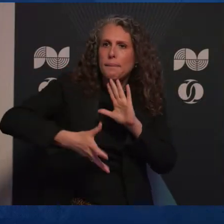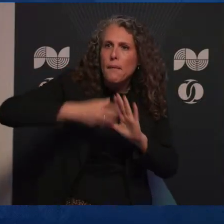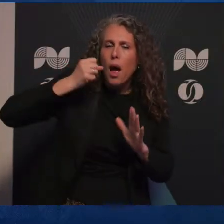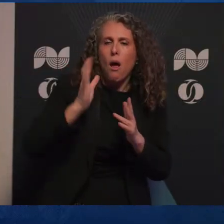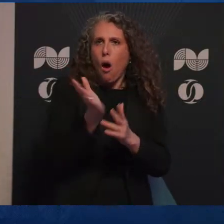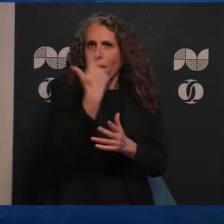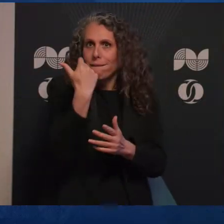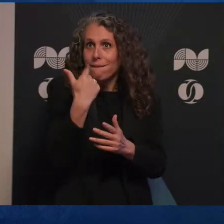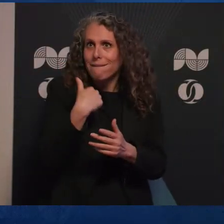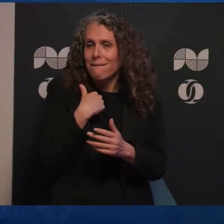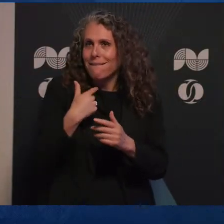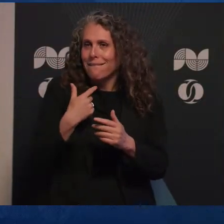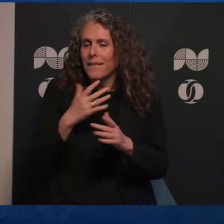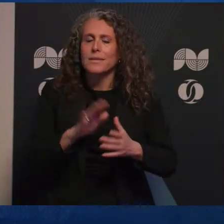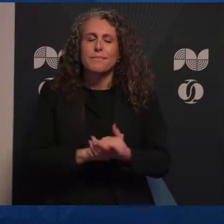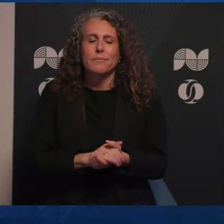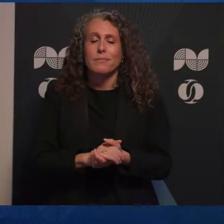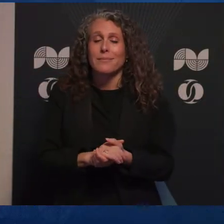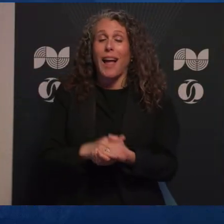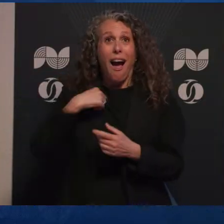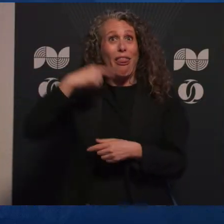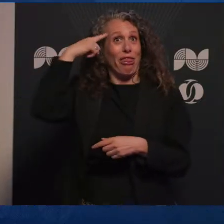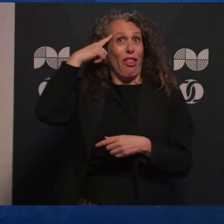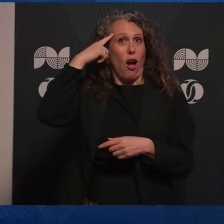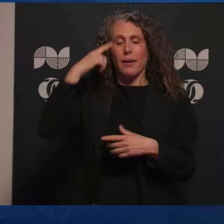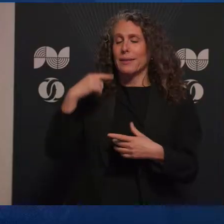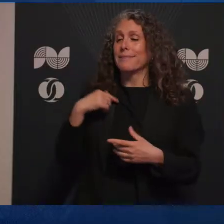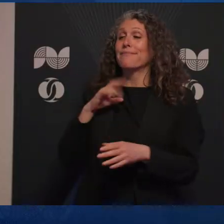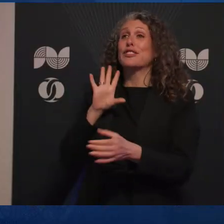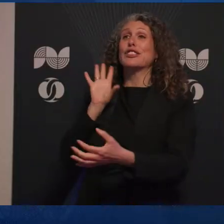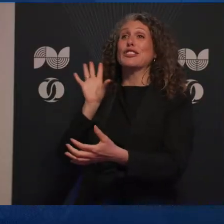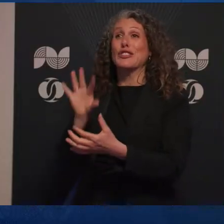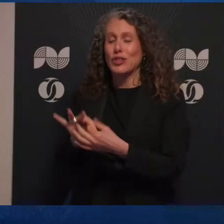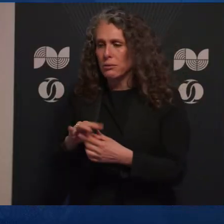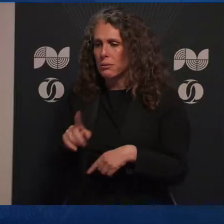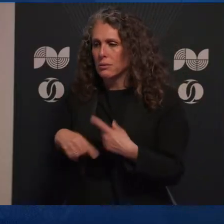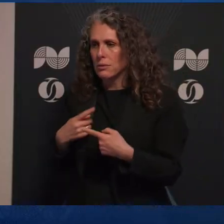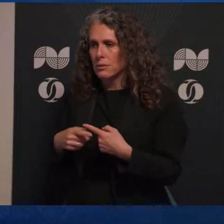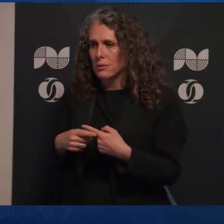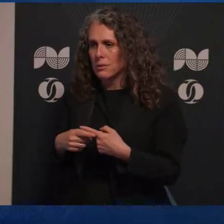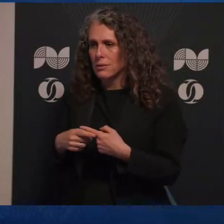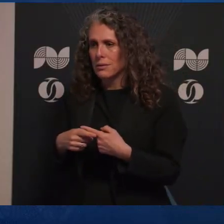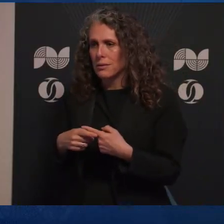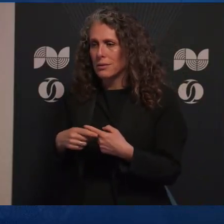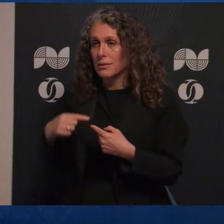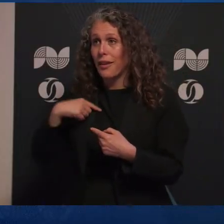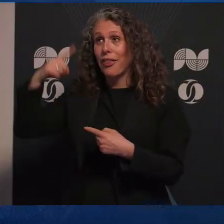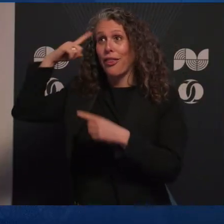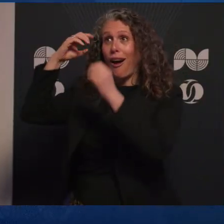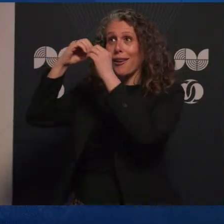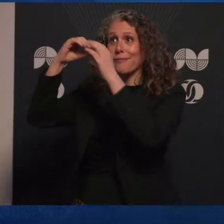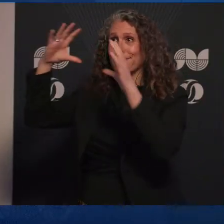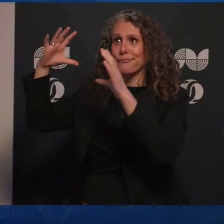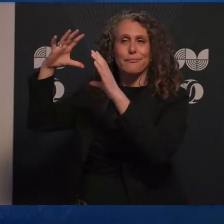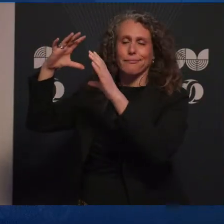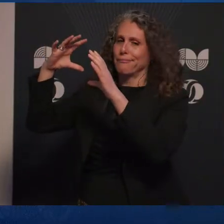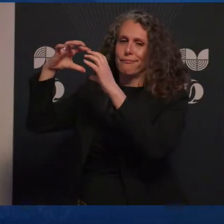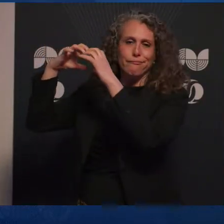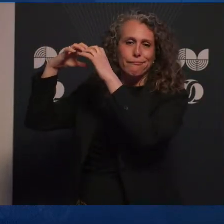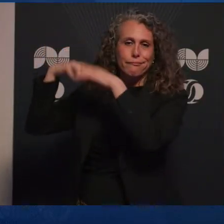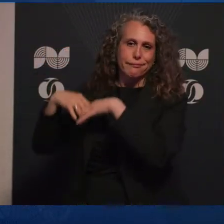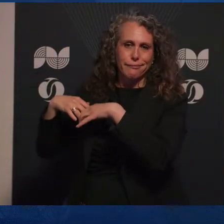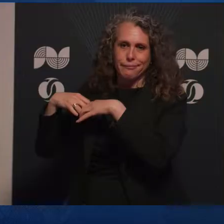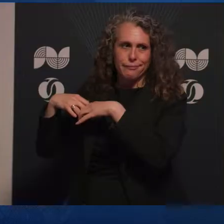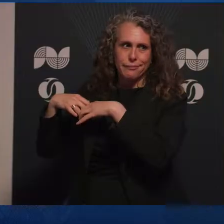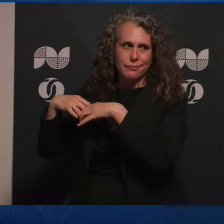very quickly I found out that my job is not about that. And whenever I raise the topic of